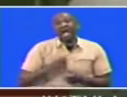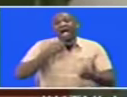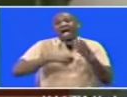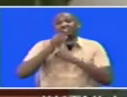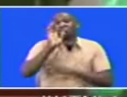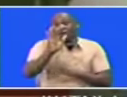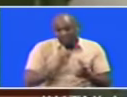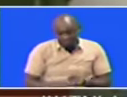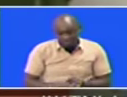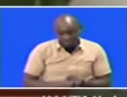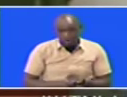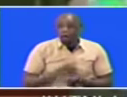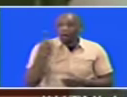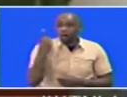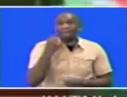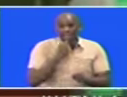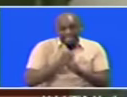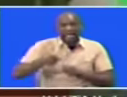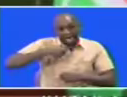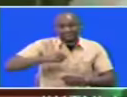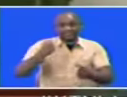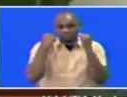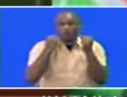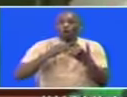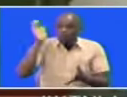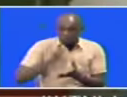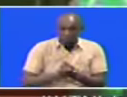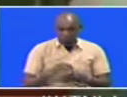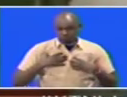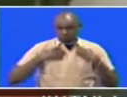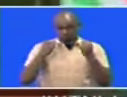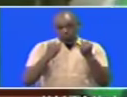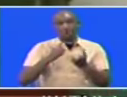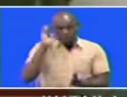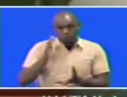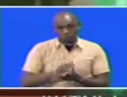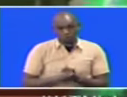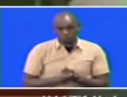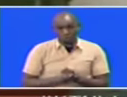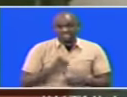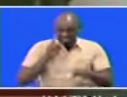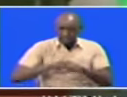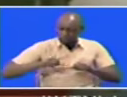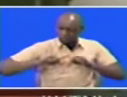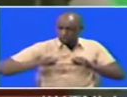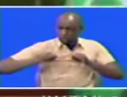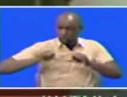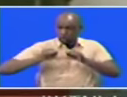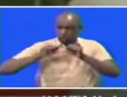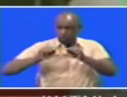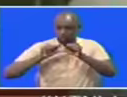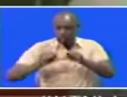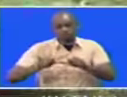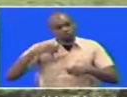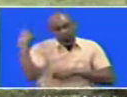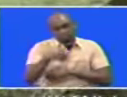actions have only made us stronger and emboldened us in our determination to